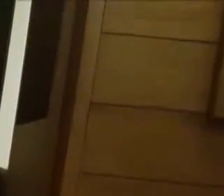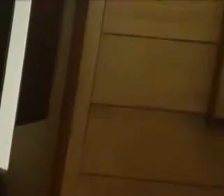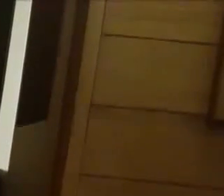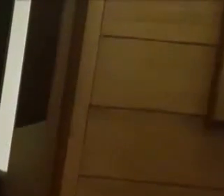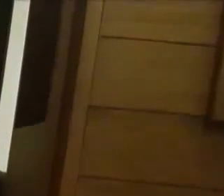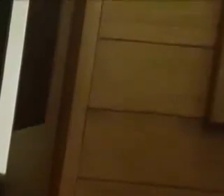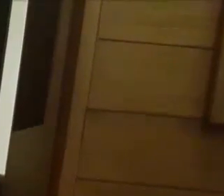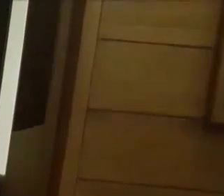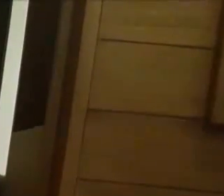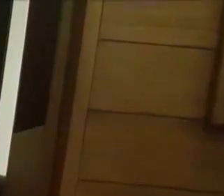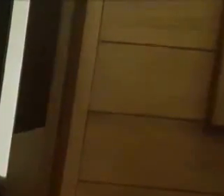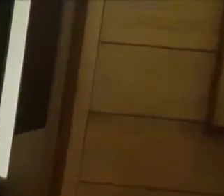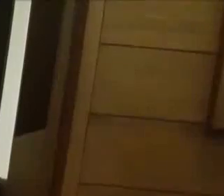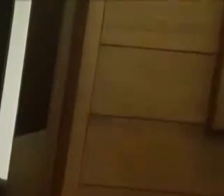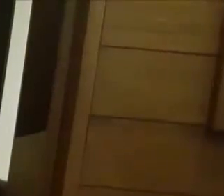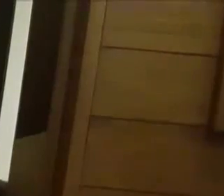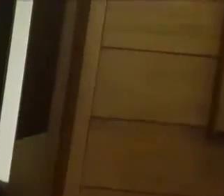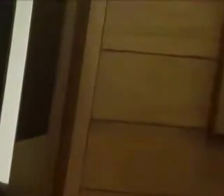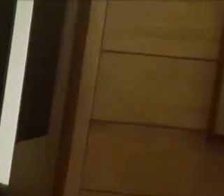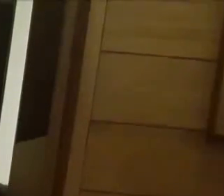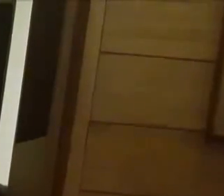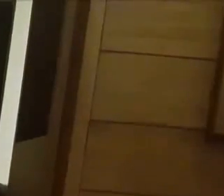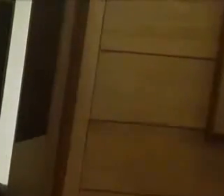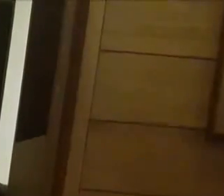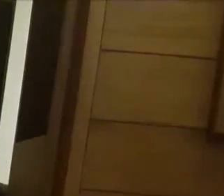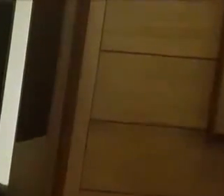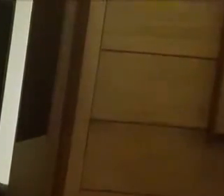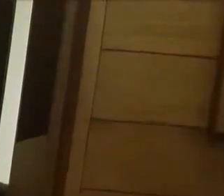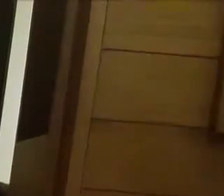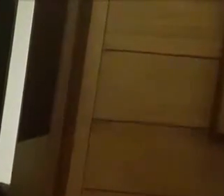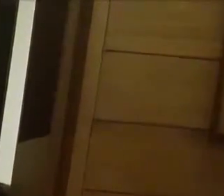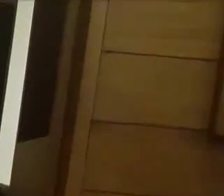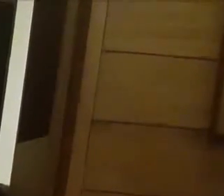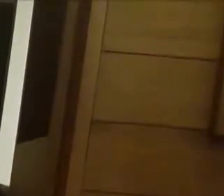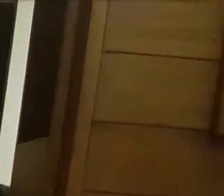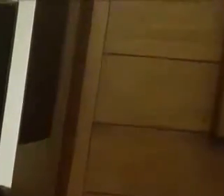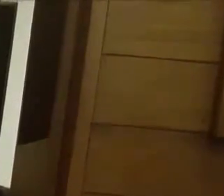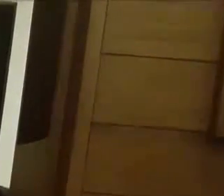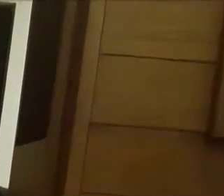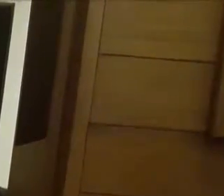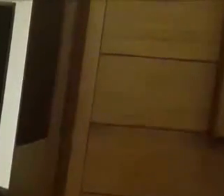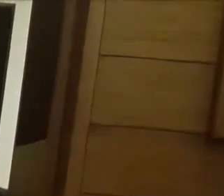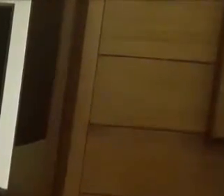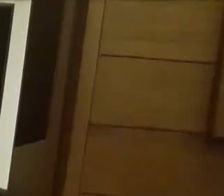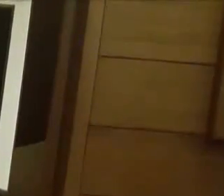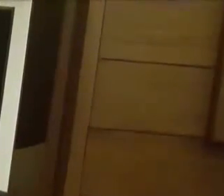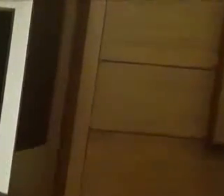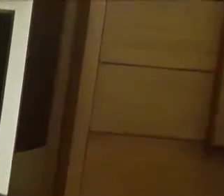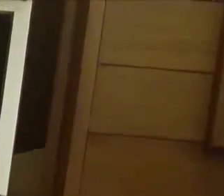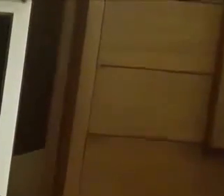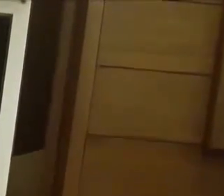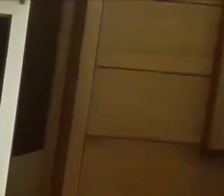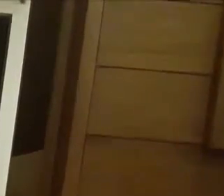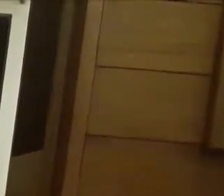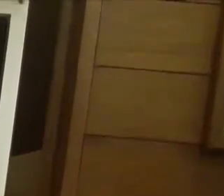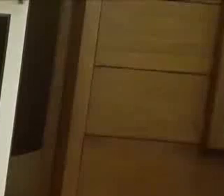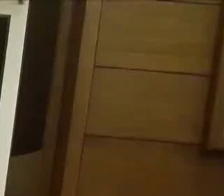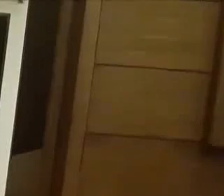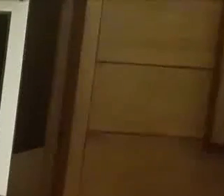everyone. I'm Sanjna. I wish to thank everyone at the India International Step Met for your support and